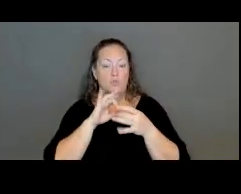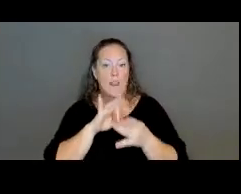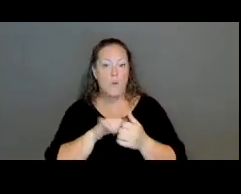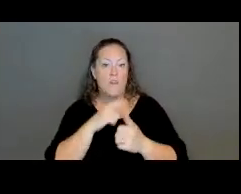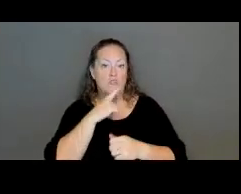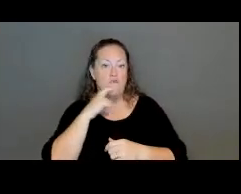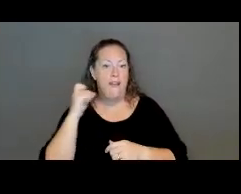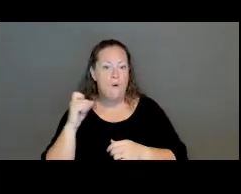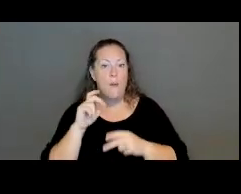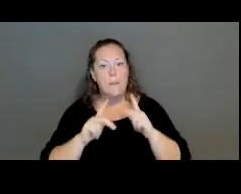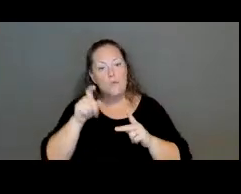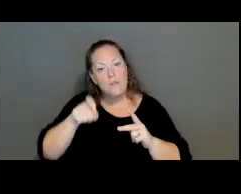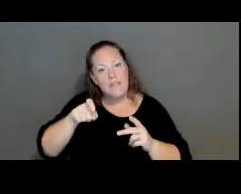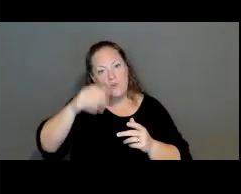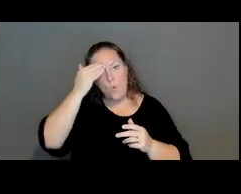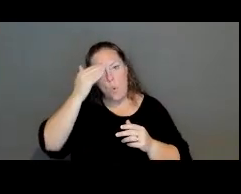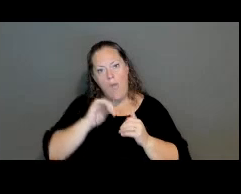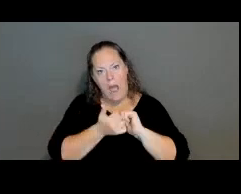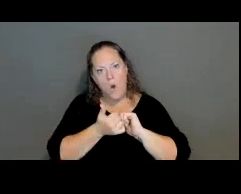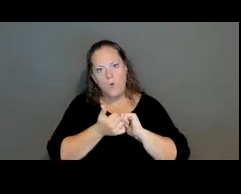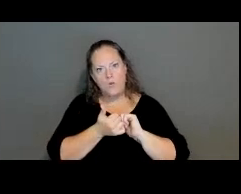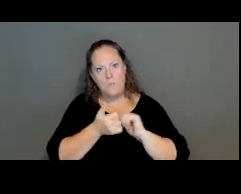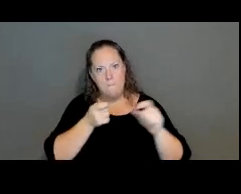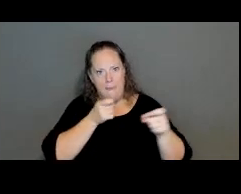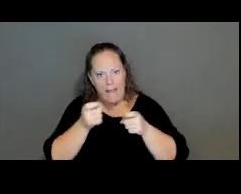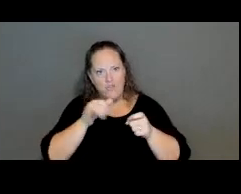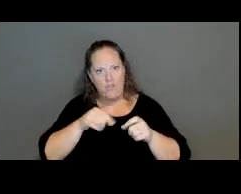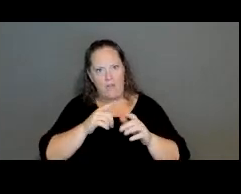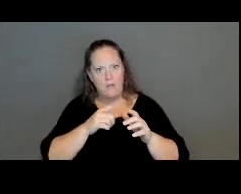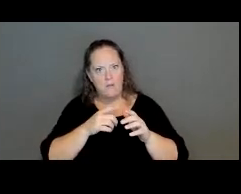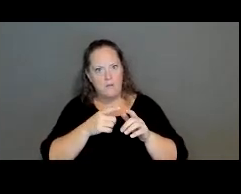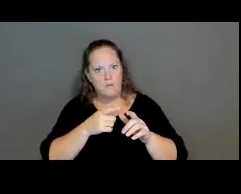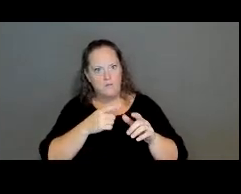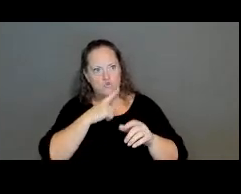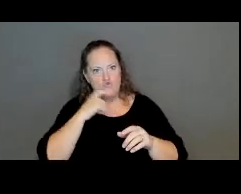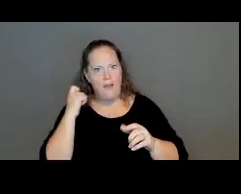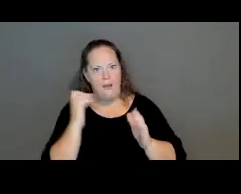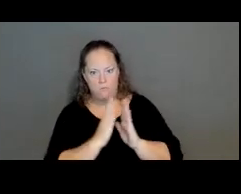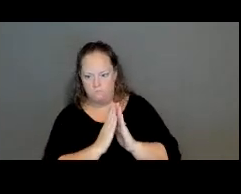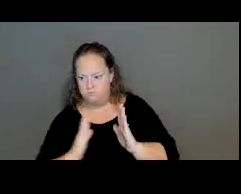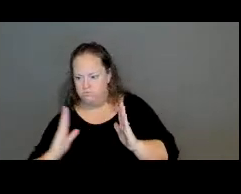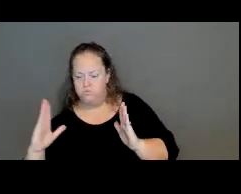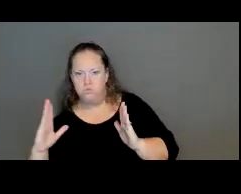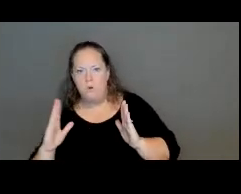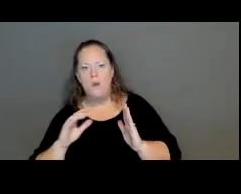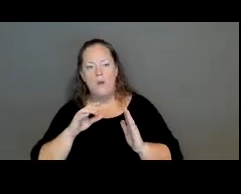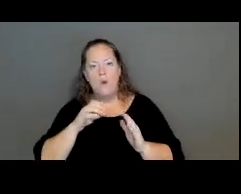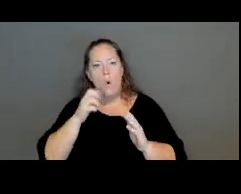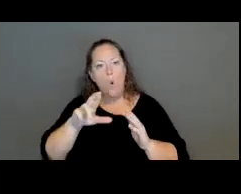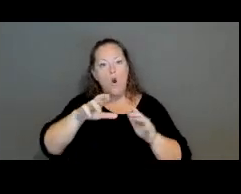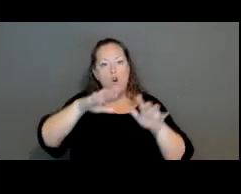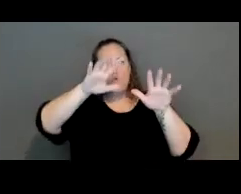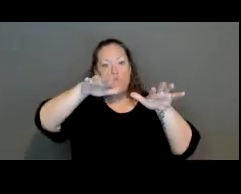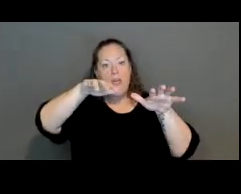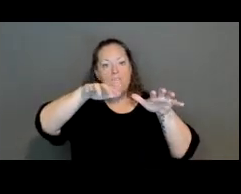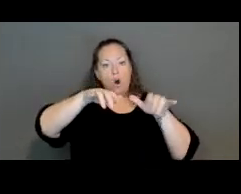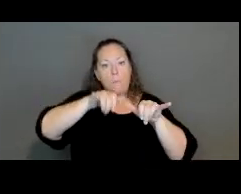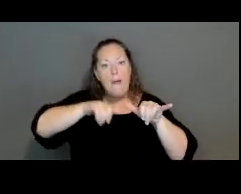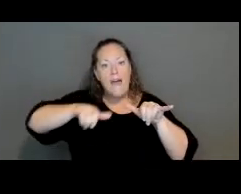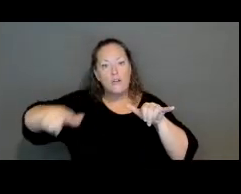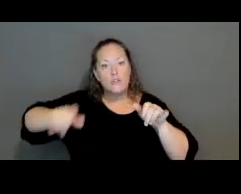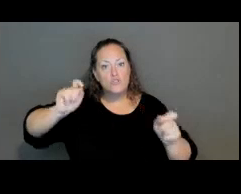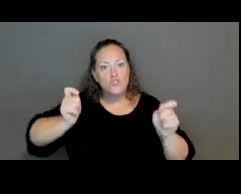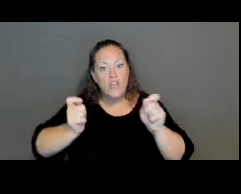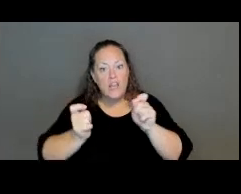deal with prolonged drought, how to deal with these rainfall changes, and how agencies